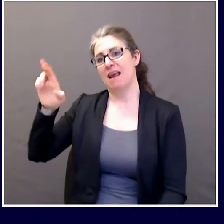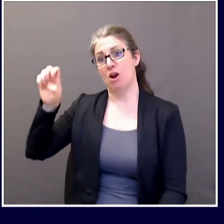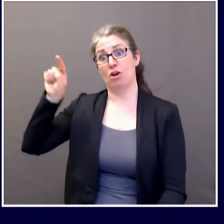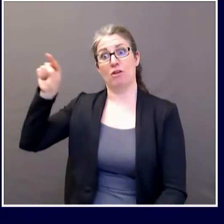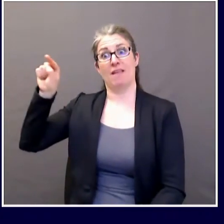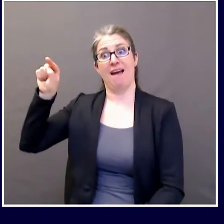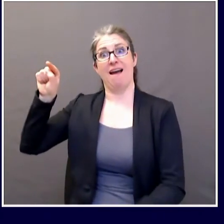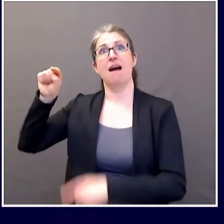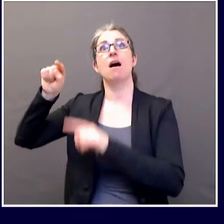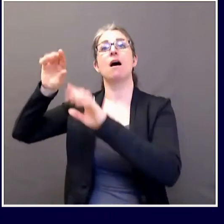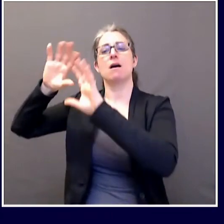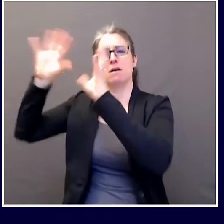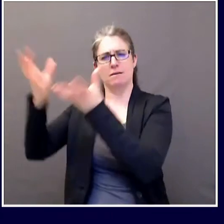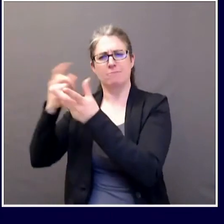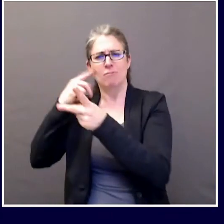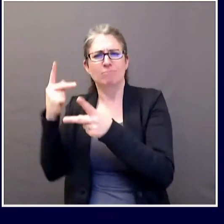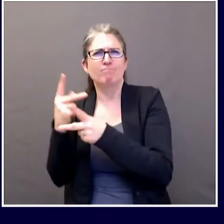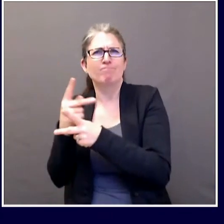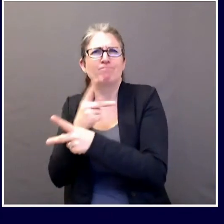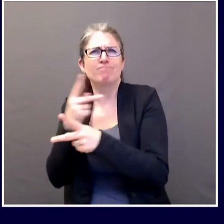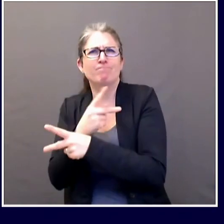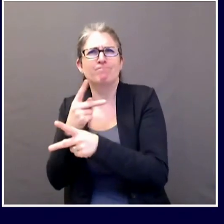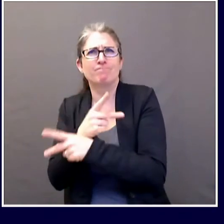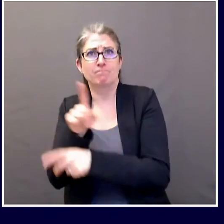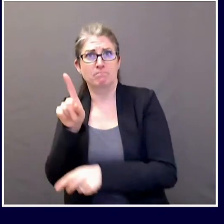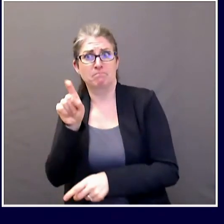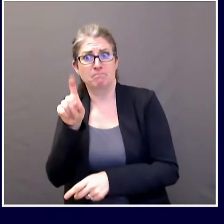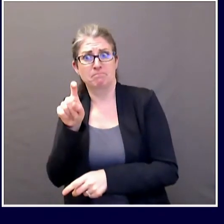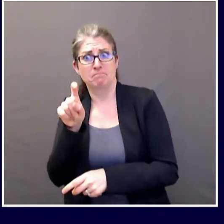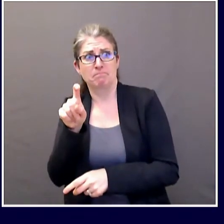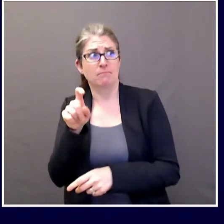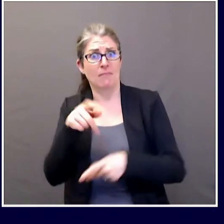Let me turn now to Amy Brown next.